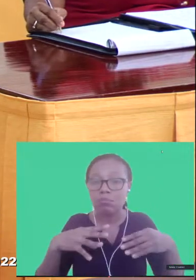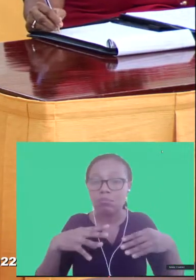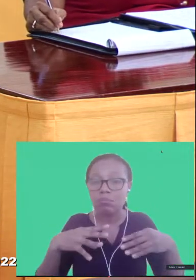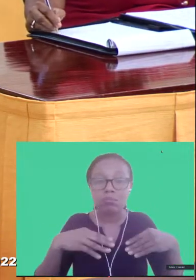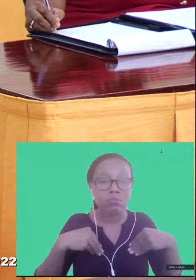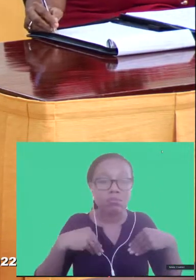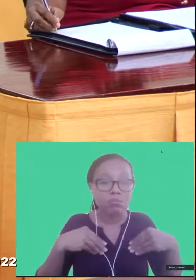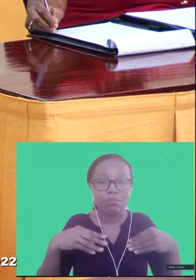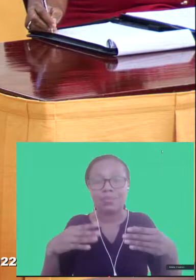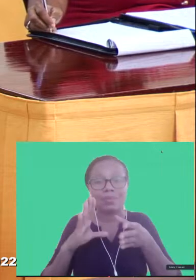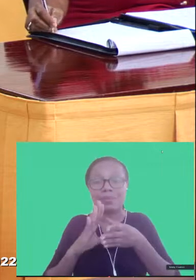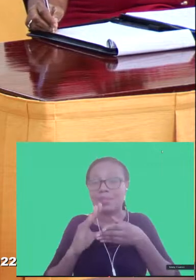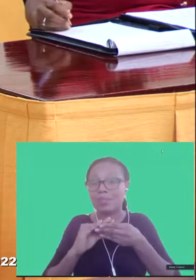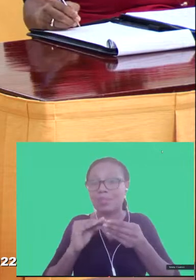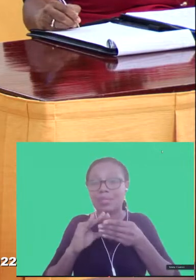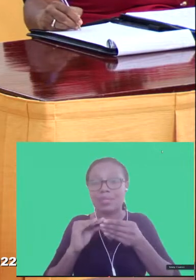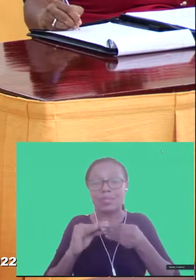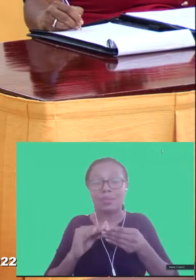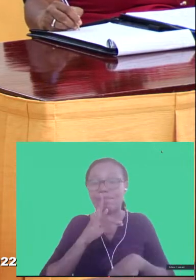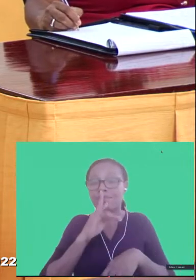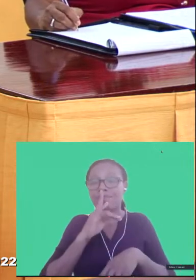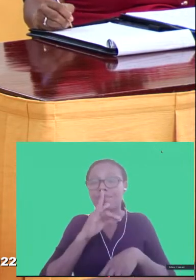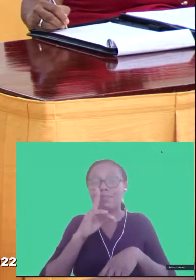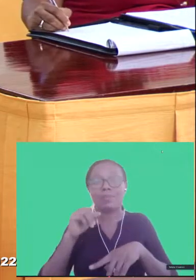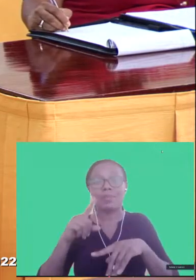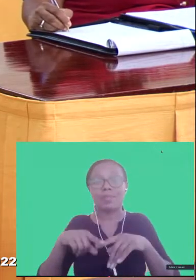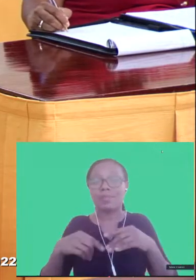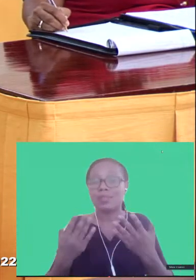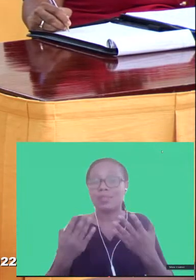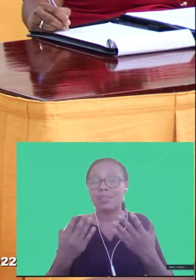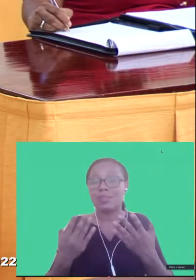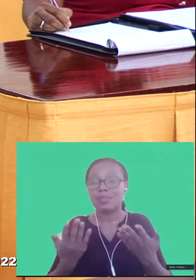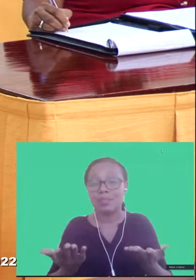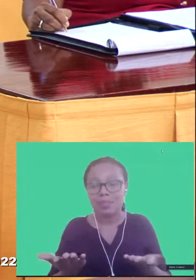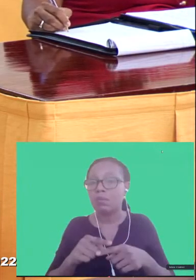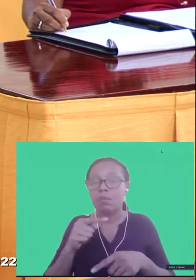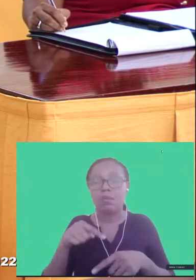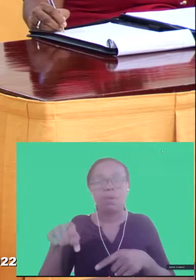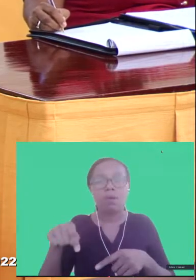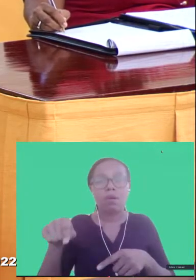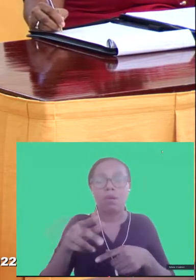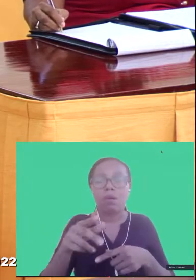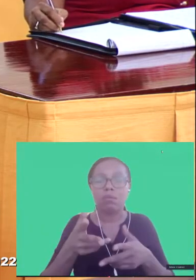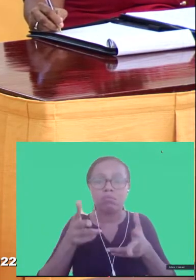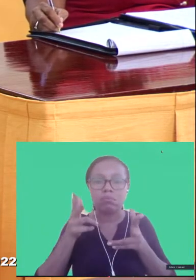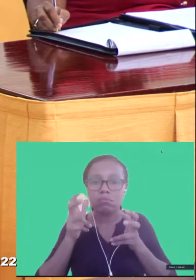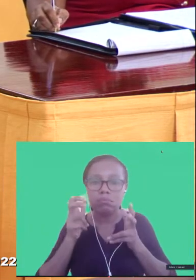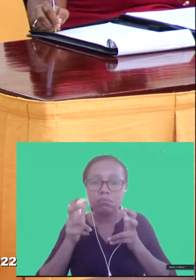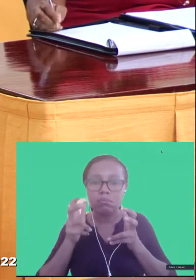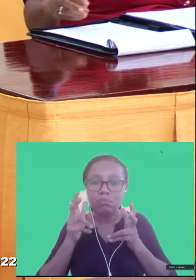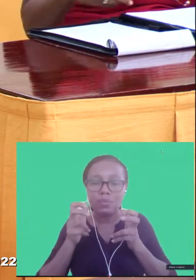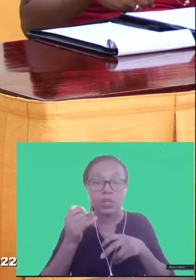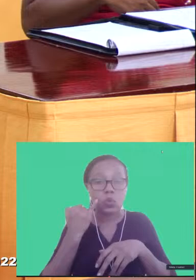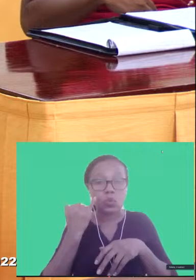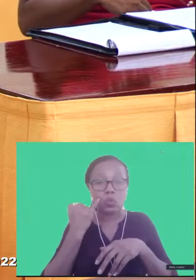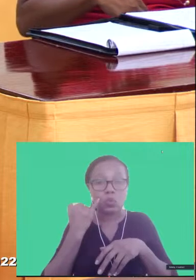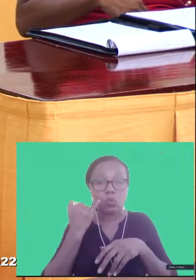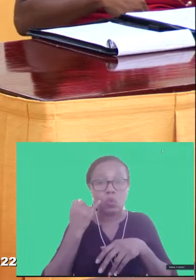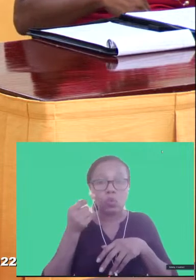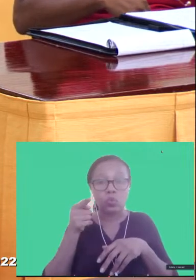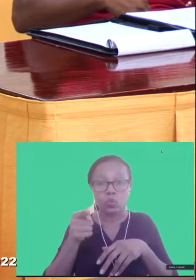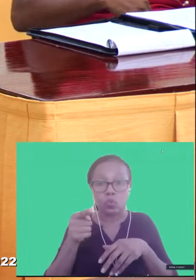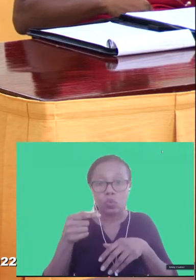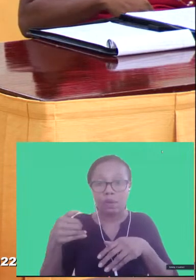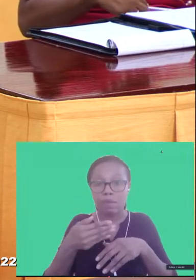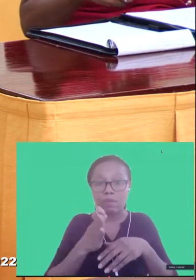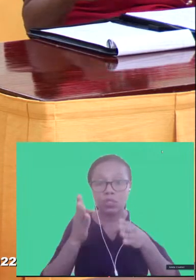listening community out there, that if you are a fisherman or you are a vendor in the fish